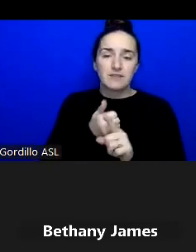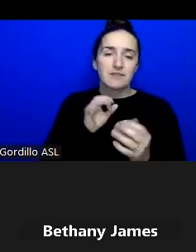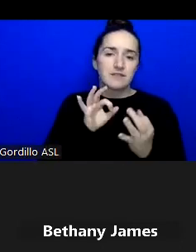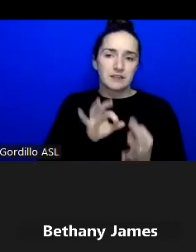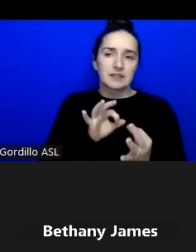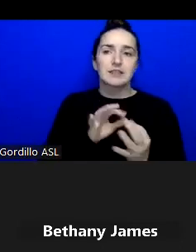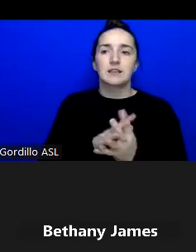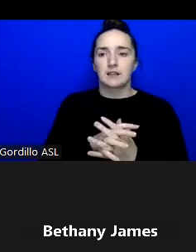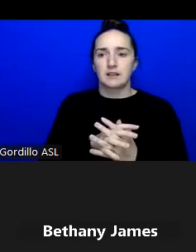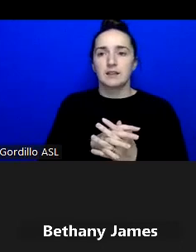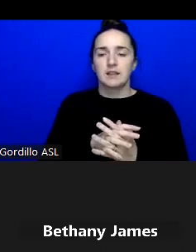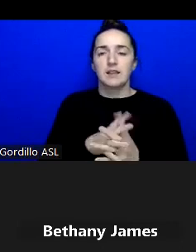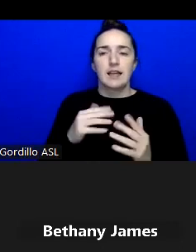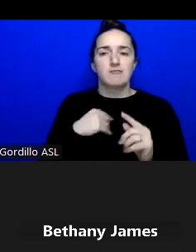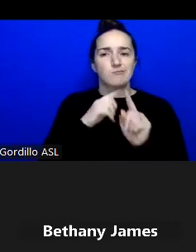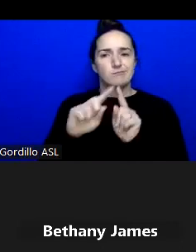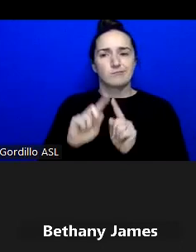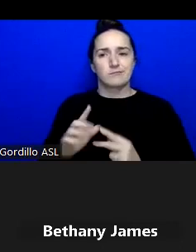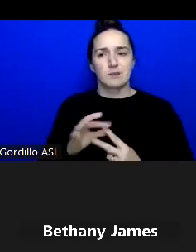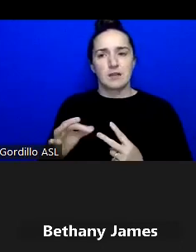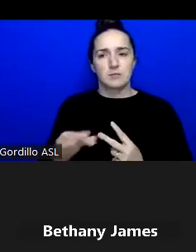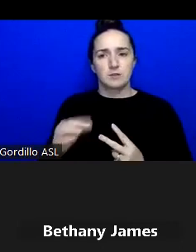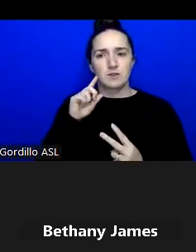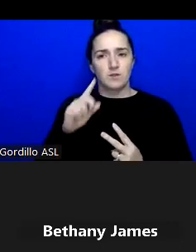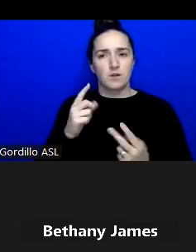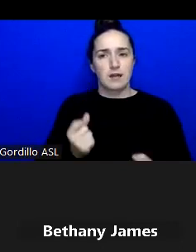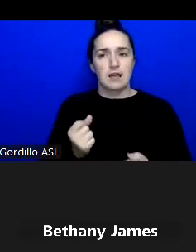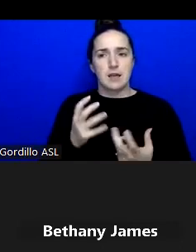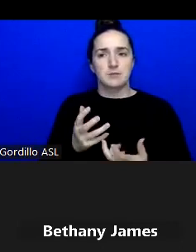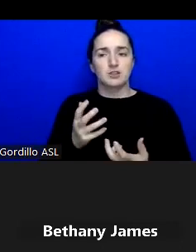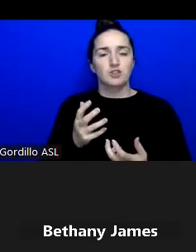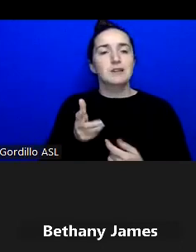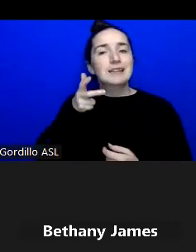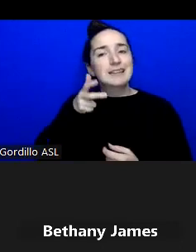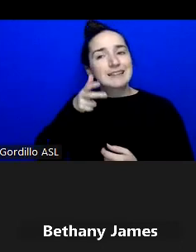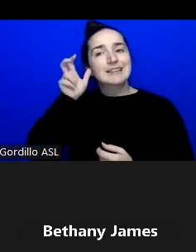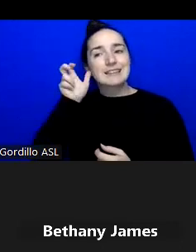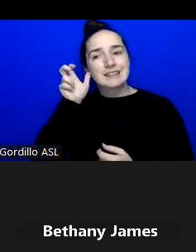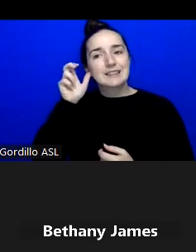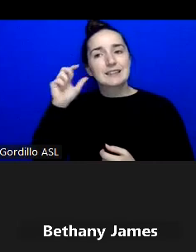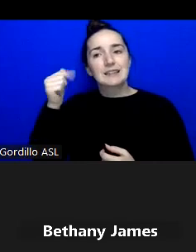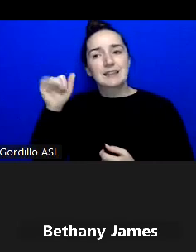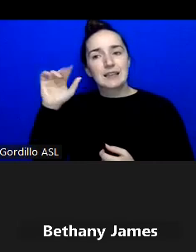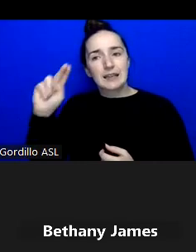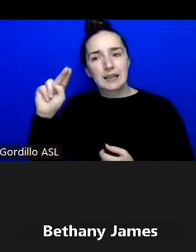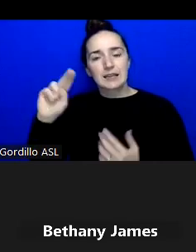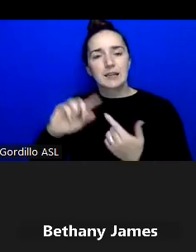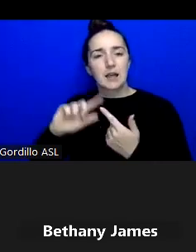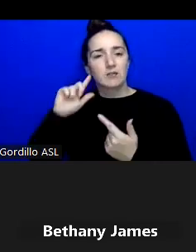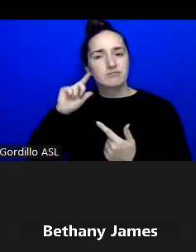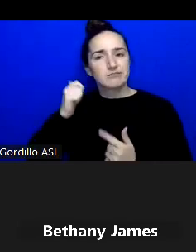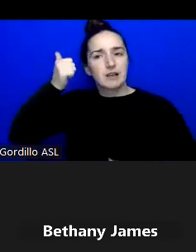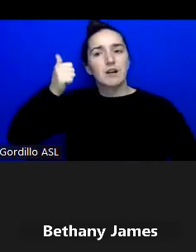be different options for the amount of gain or how loud the hearing aids can be that patients can kind